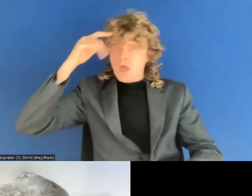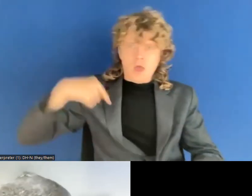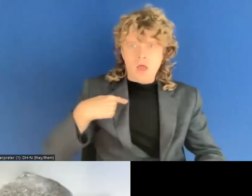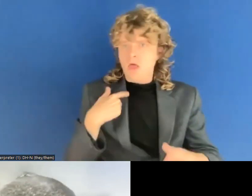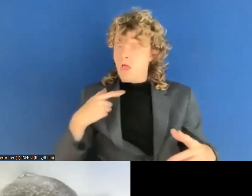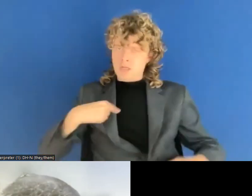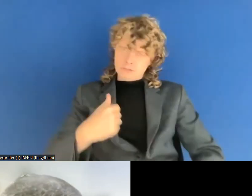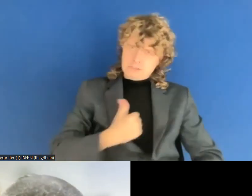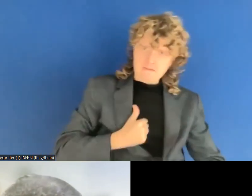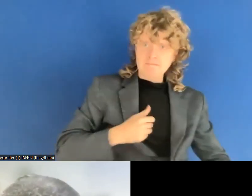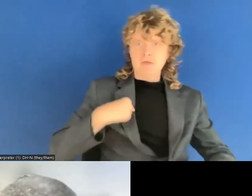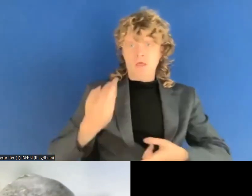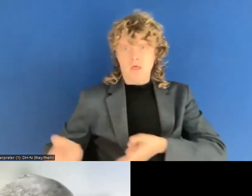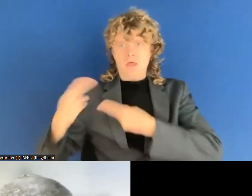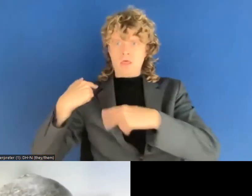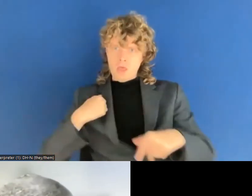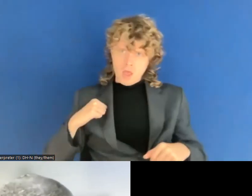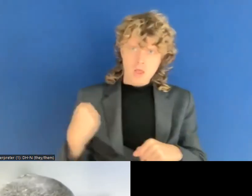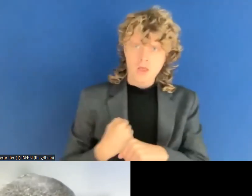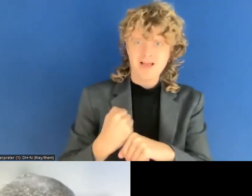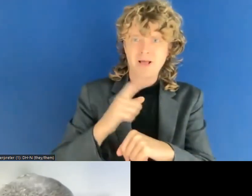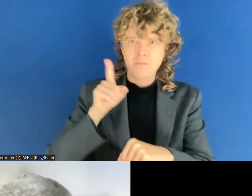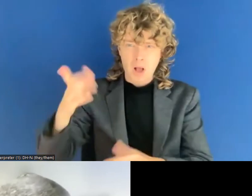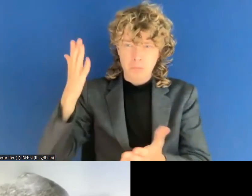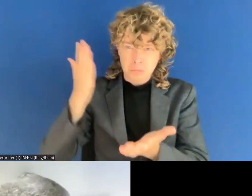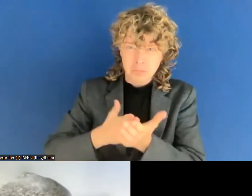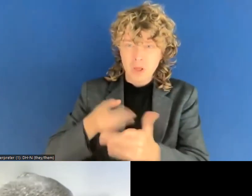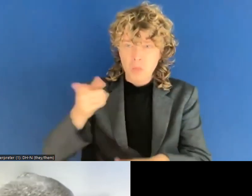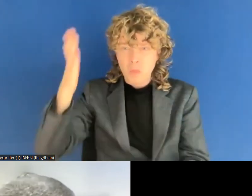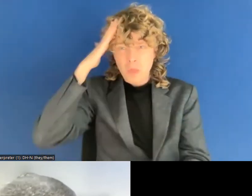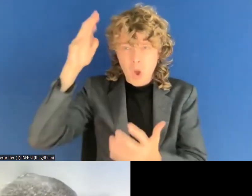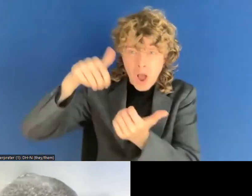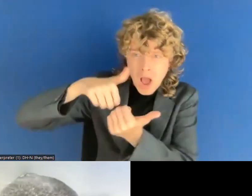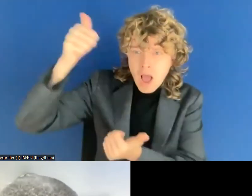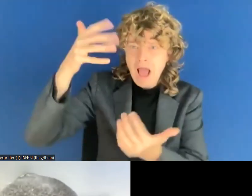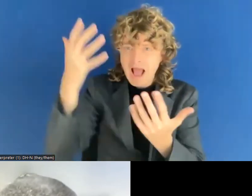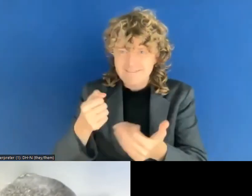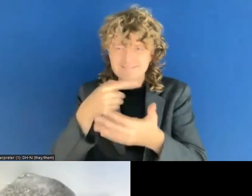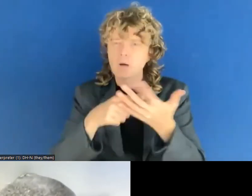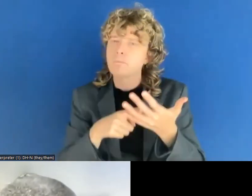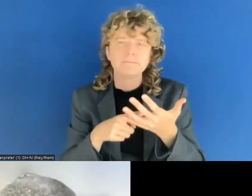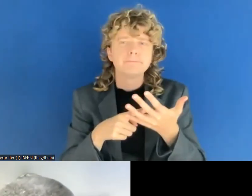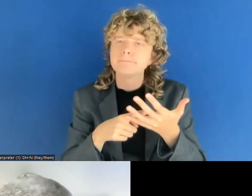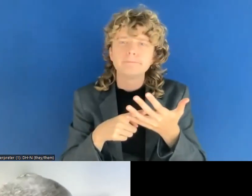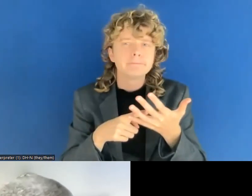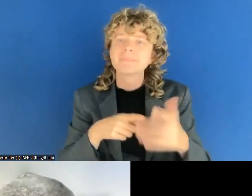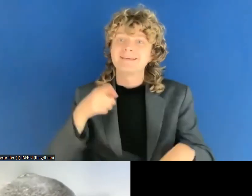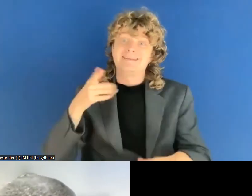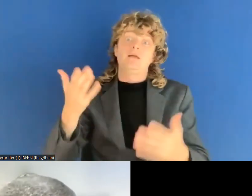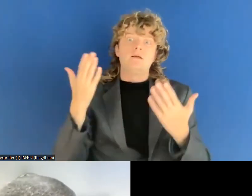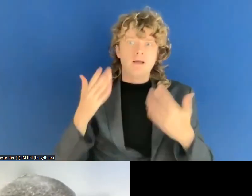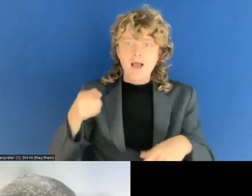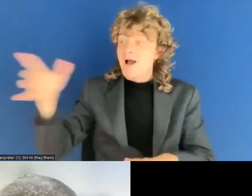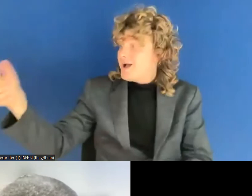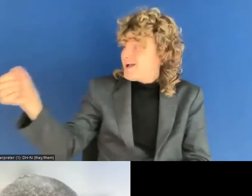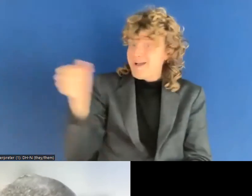final recommendation is you are using for your work certain software.